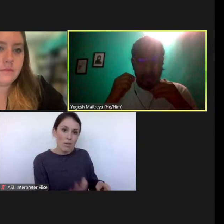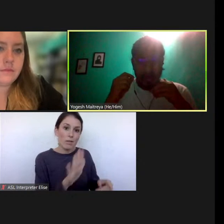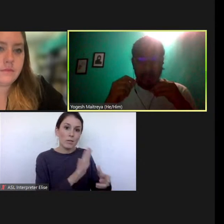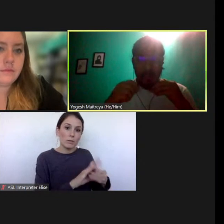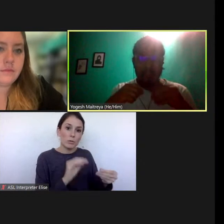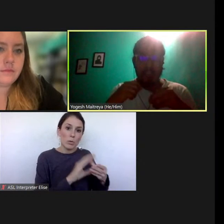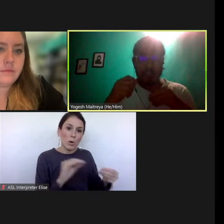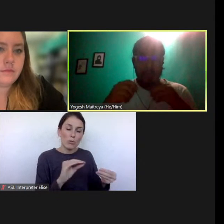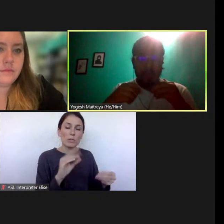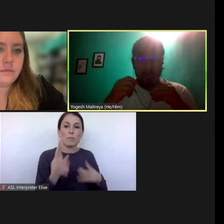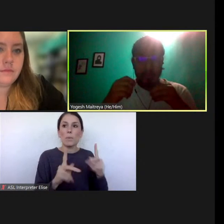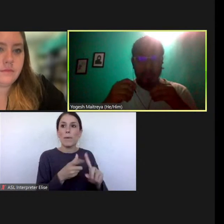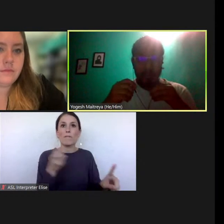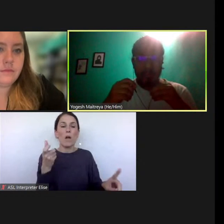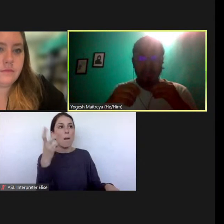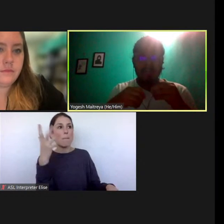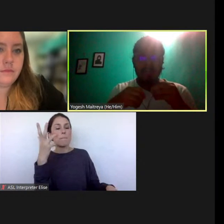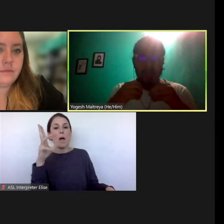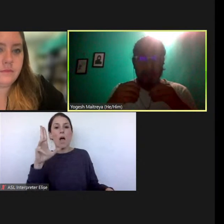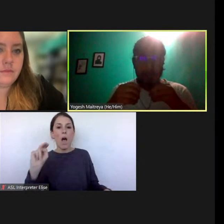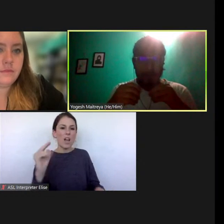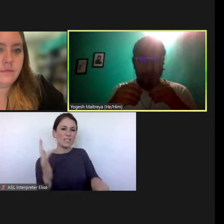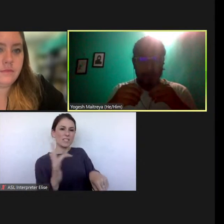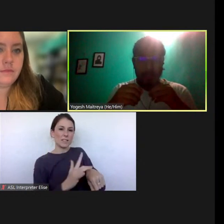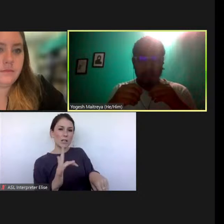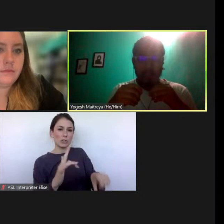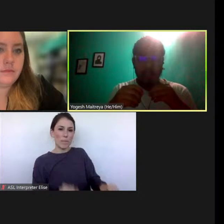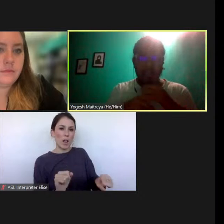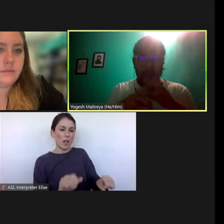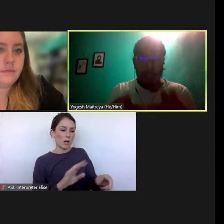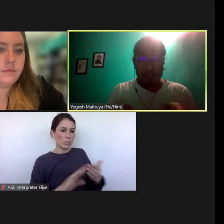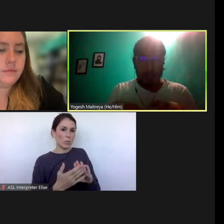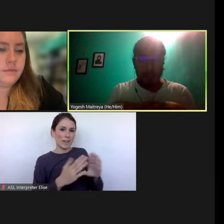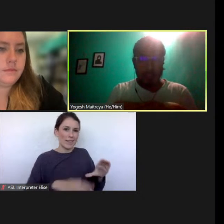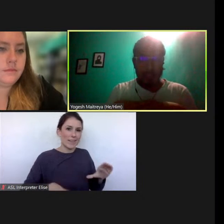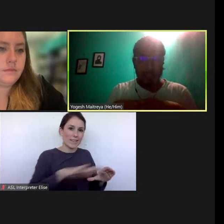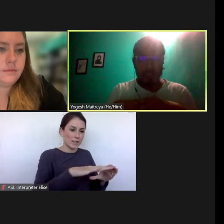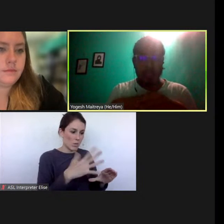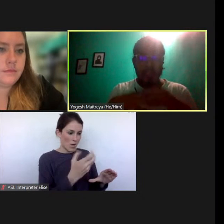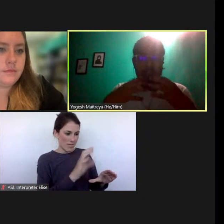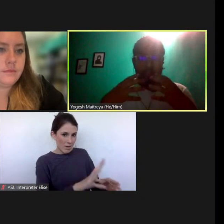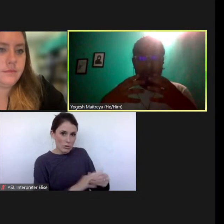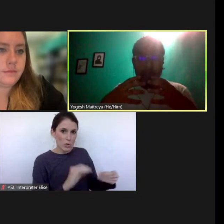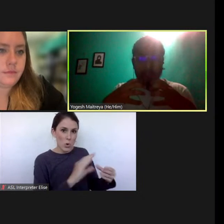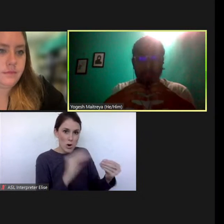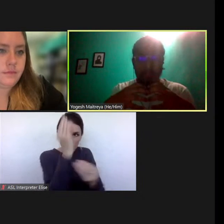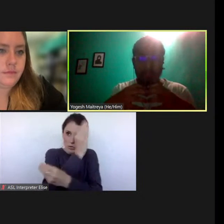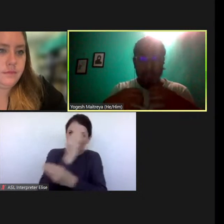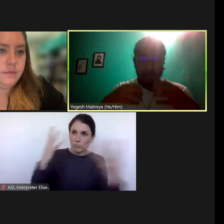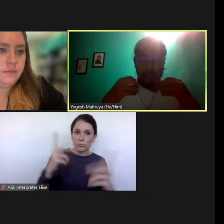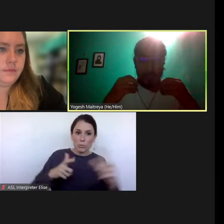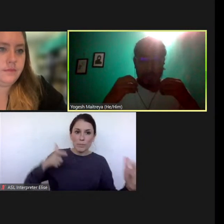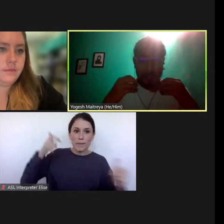the untouchable communities available for the larger audience. So